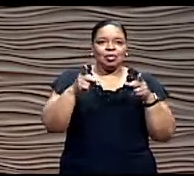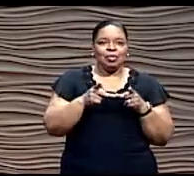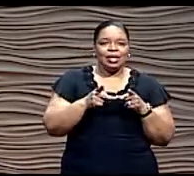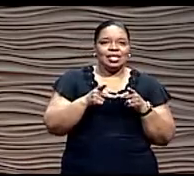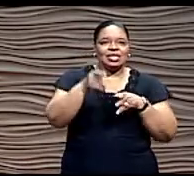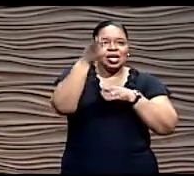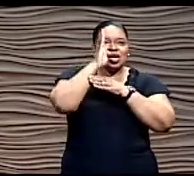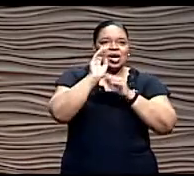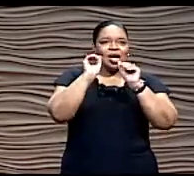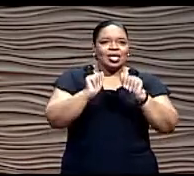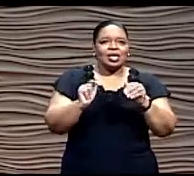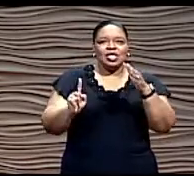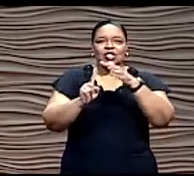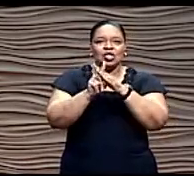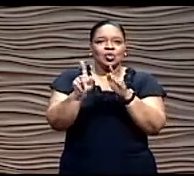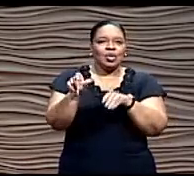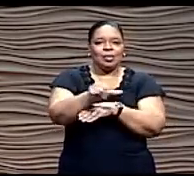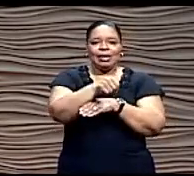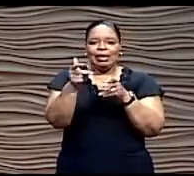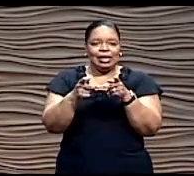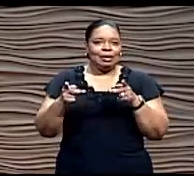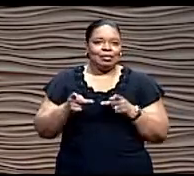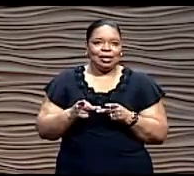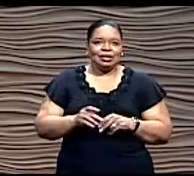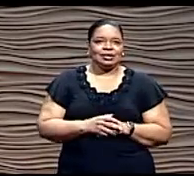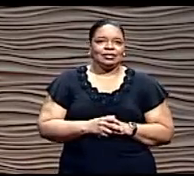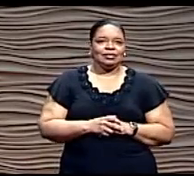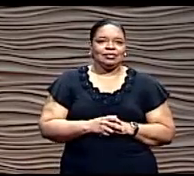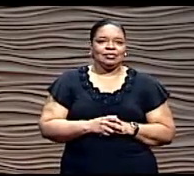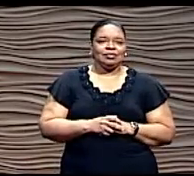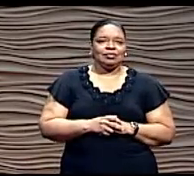that God can come to you wherever you are.